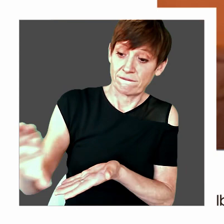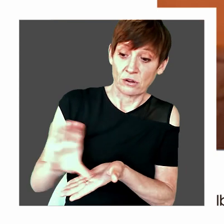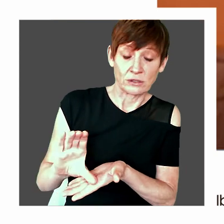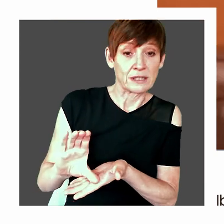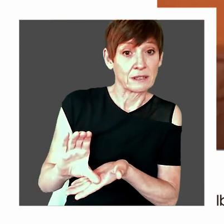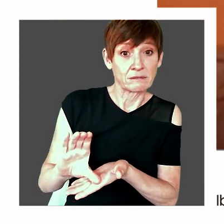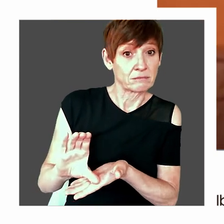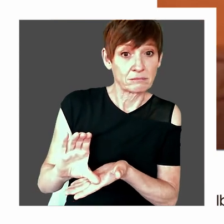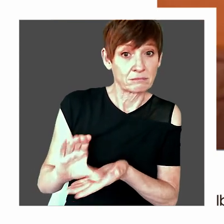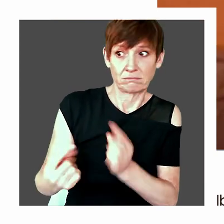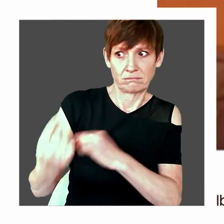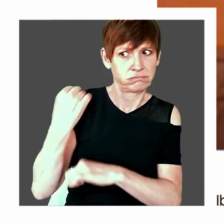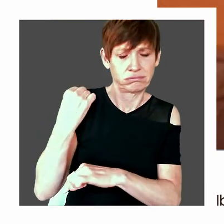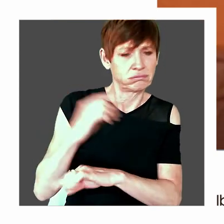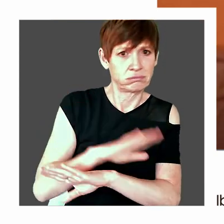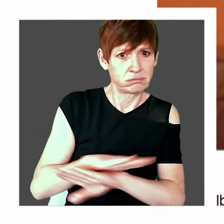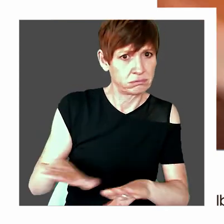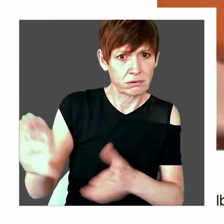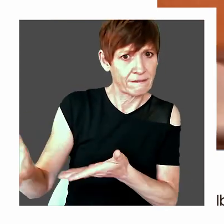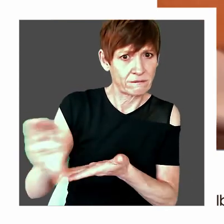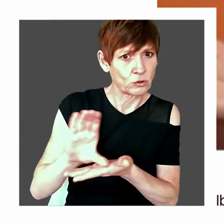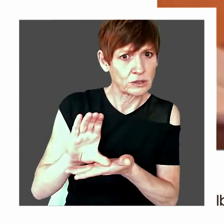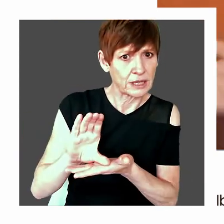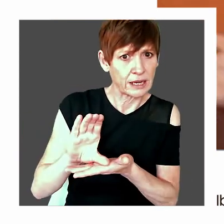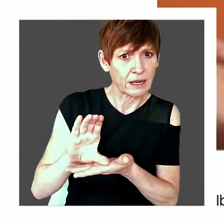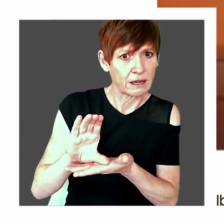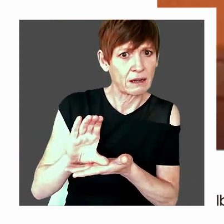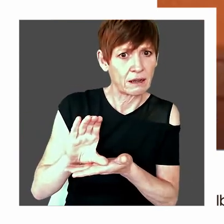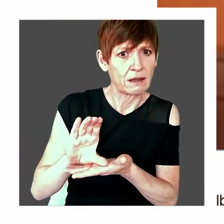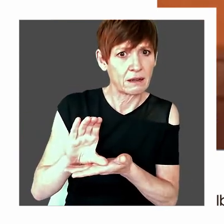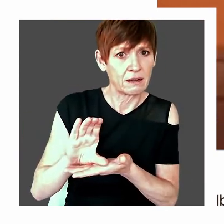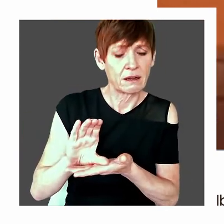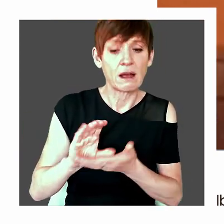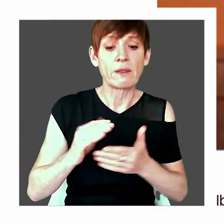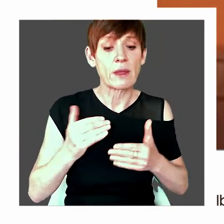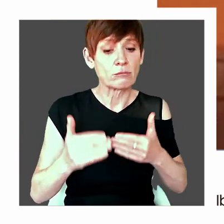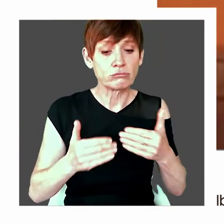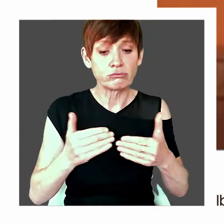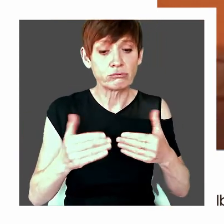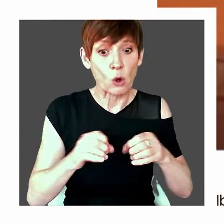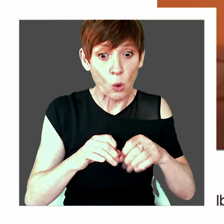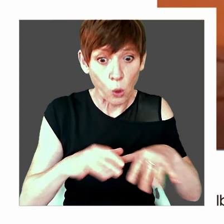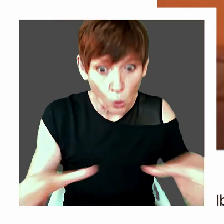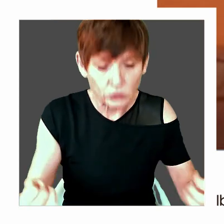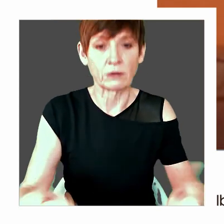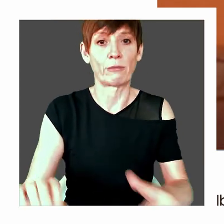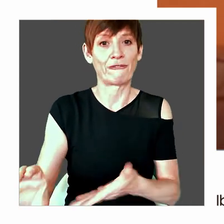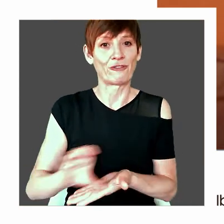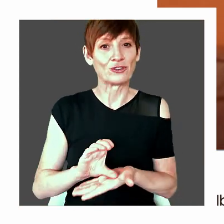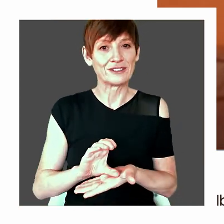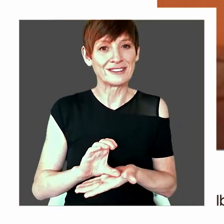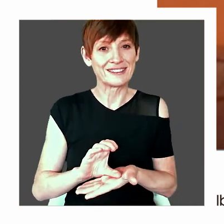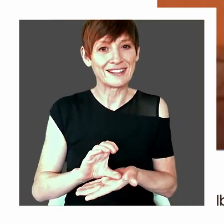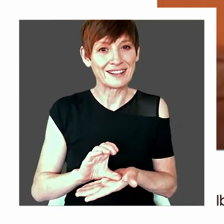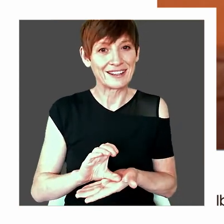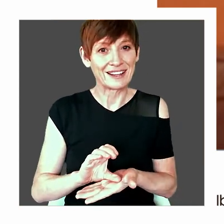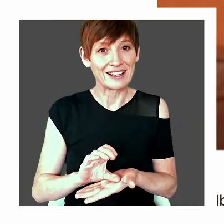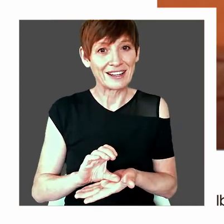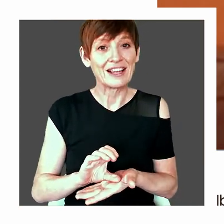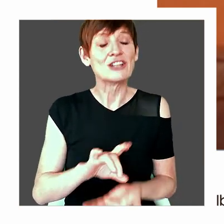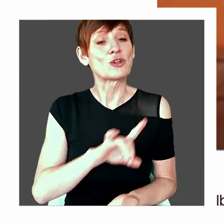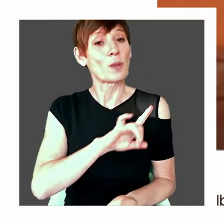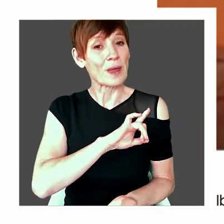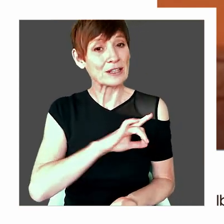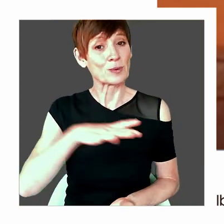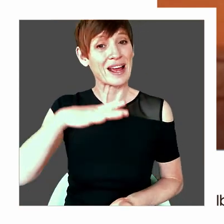until a good way through or close to launching. So I needed to have a practice,